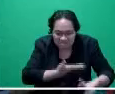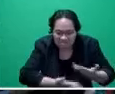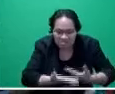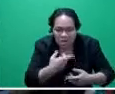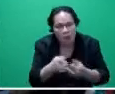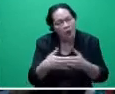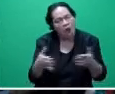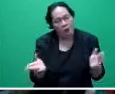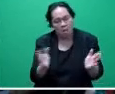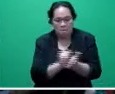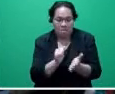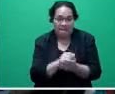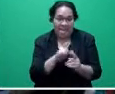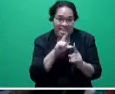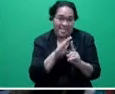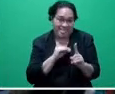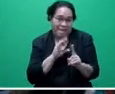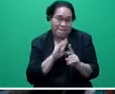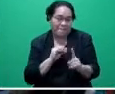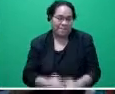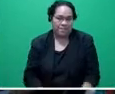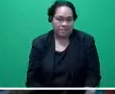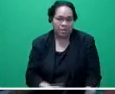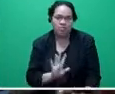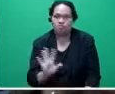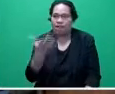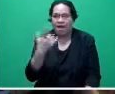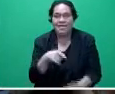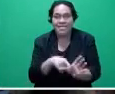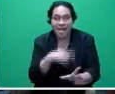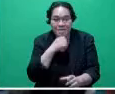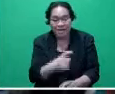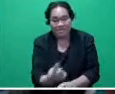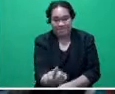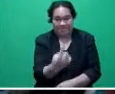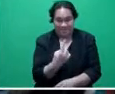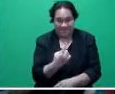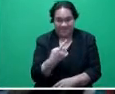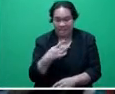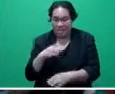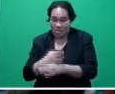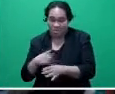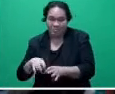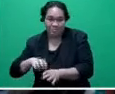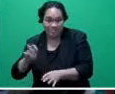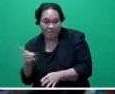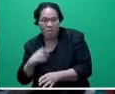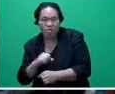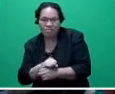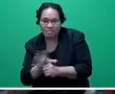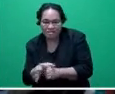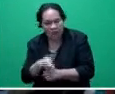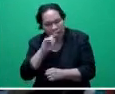very openly. Let me share a few of them. One young man from Suva who had been laid off his job due to COVID-19 crisis could